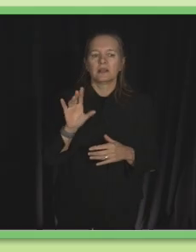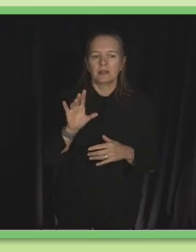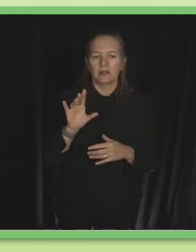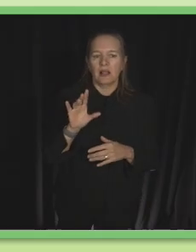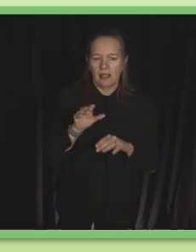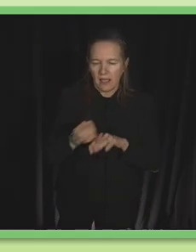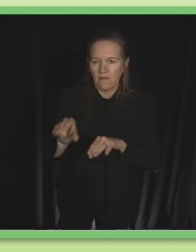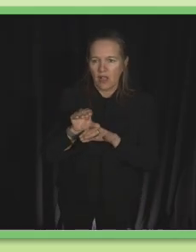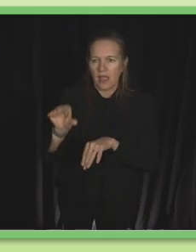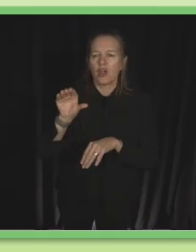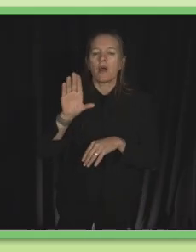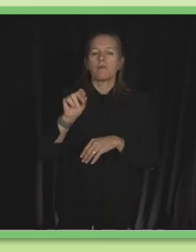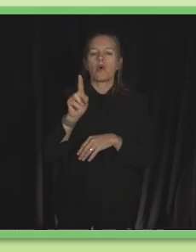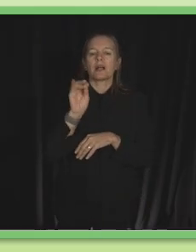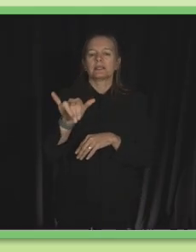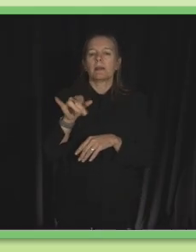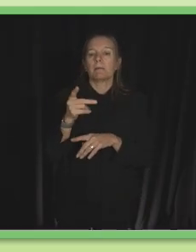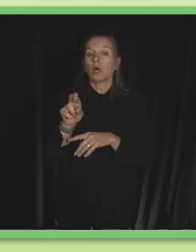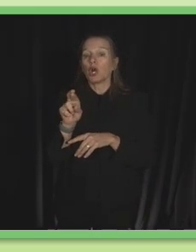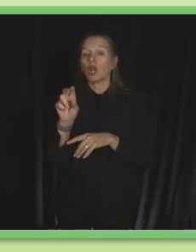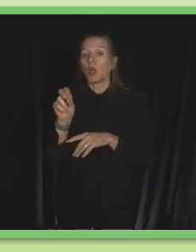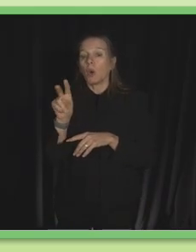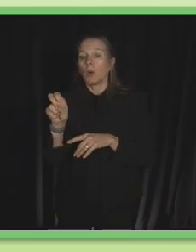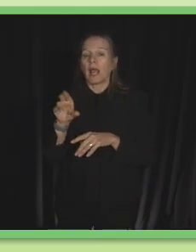per namespace or service account.